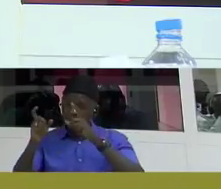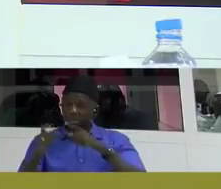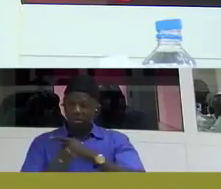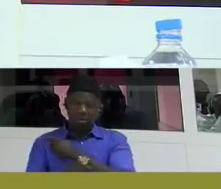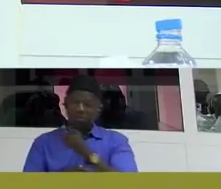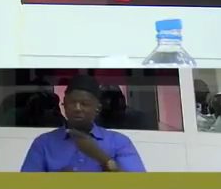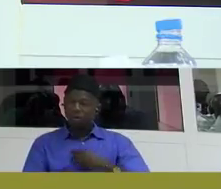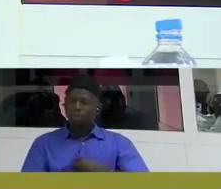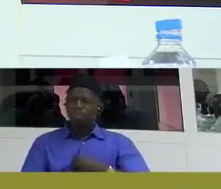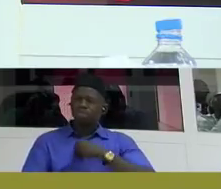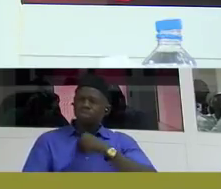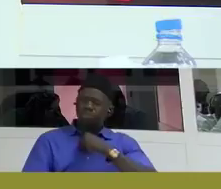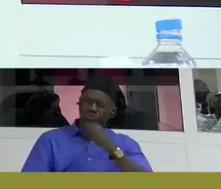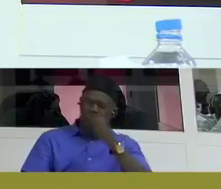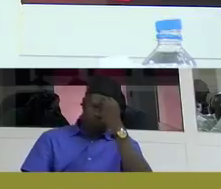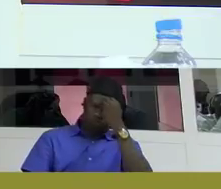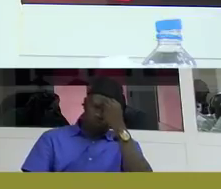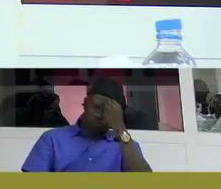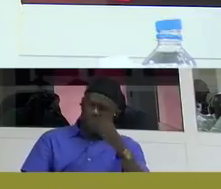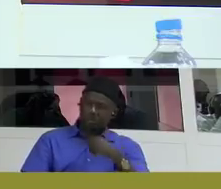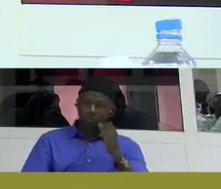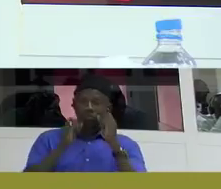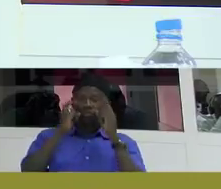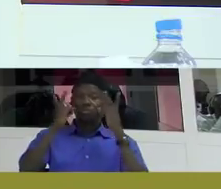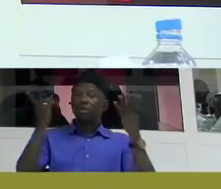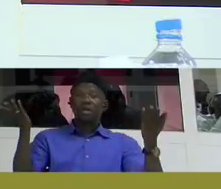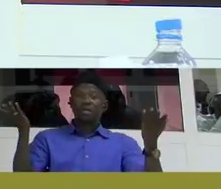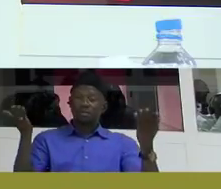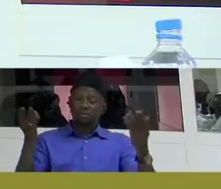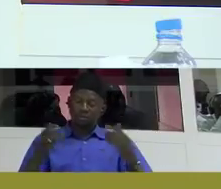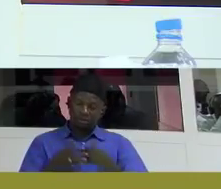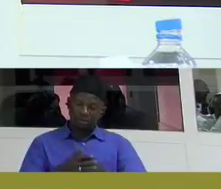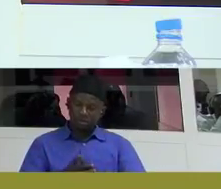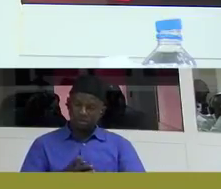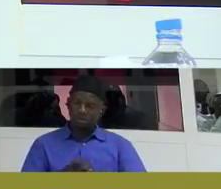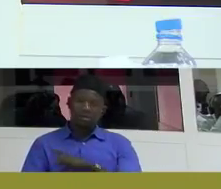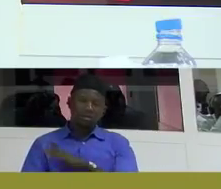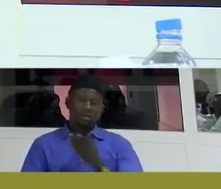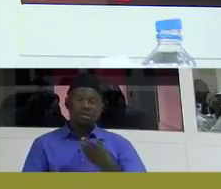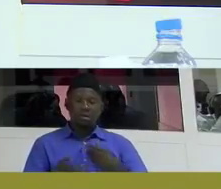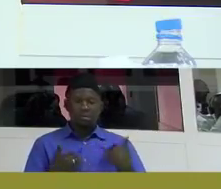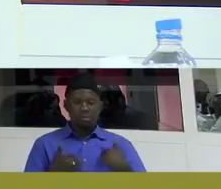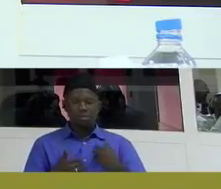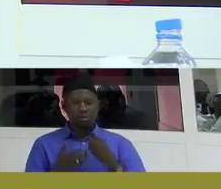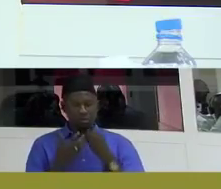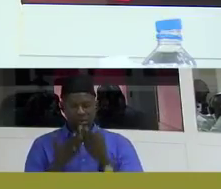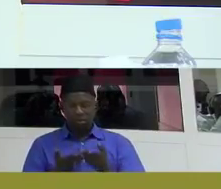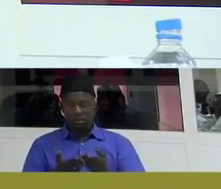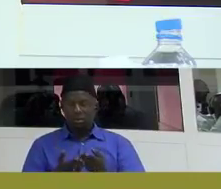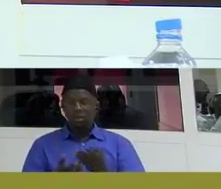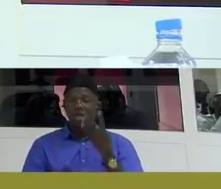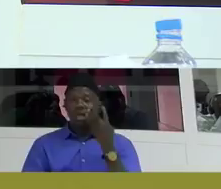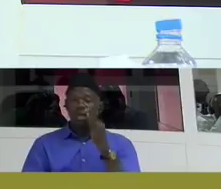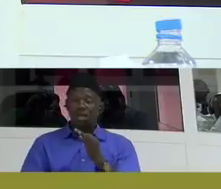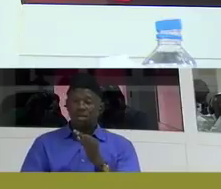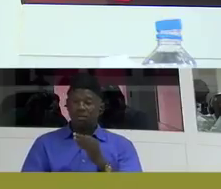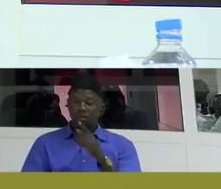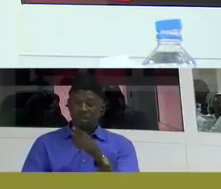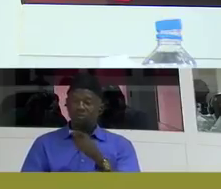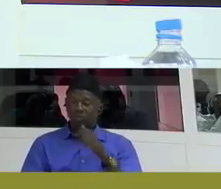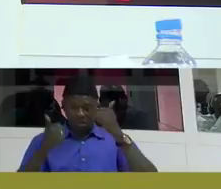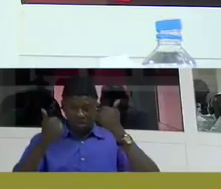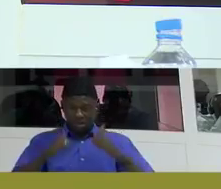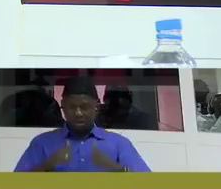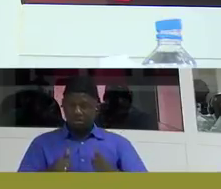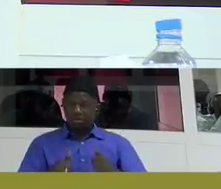shocked. They were taken by surprise. Then the people said, if that should